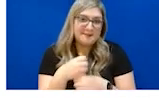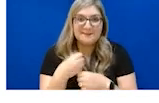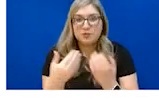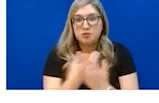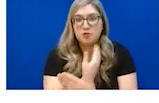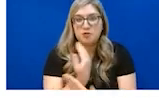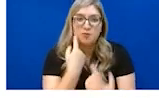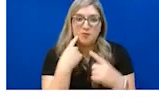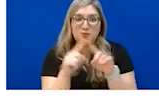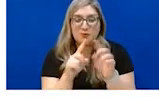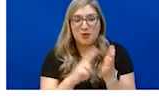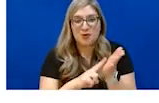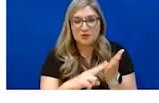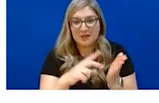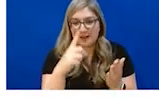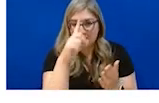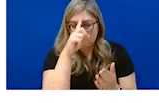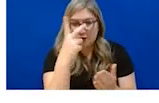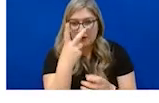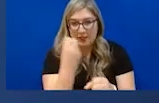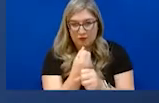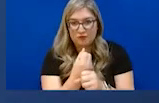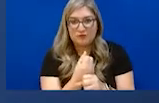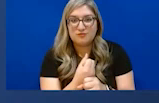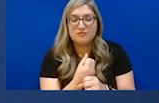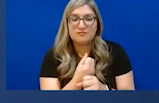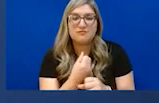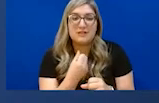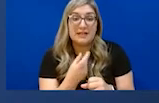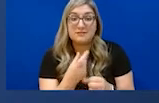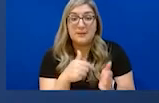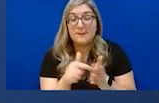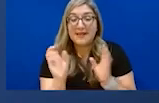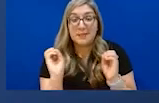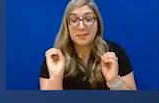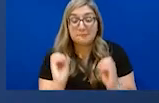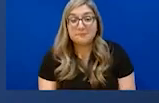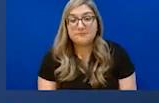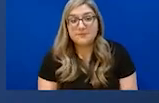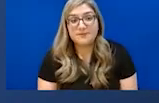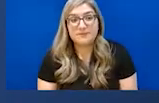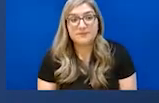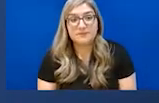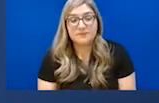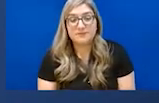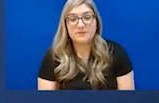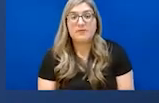provide that to our college at no cost. They also provide a couple of other tools. If